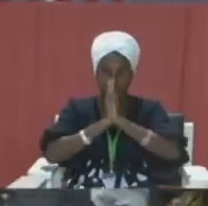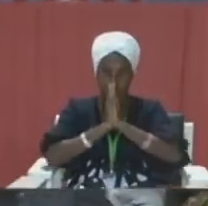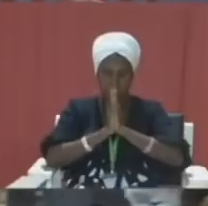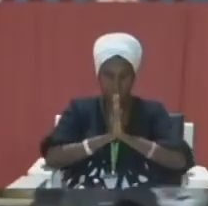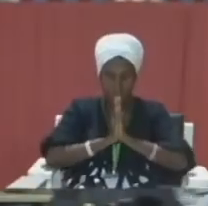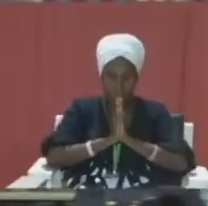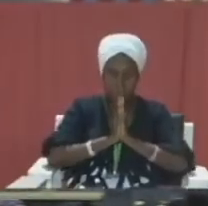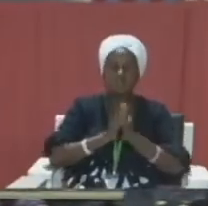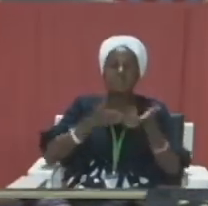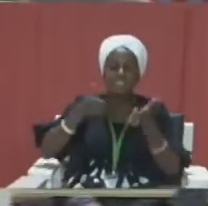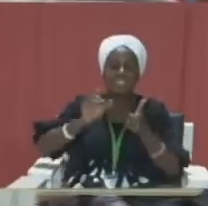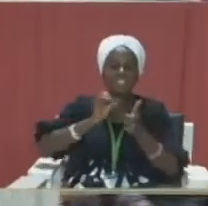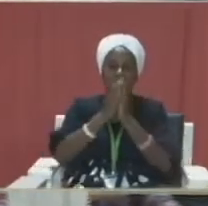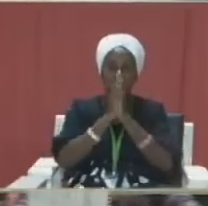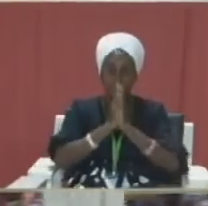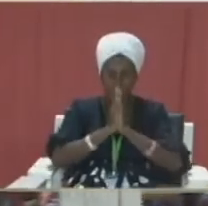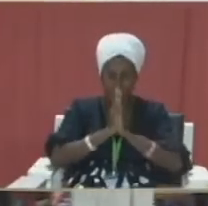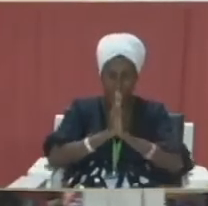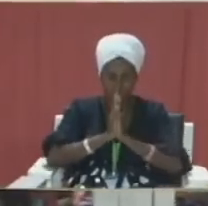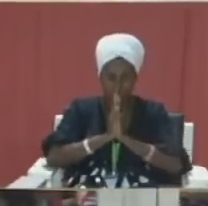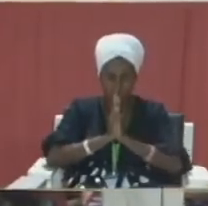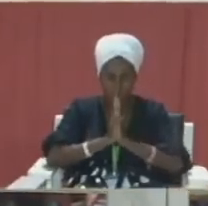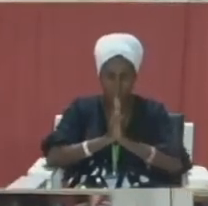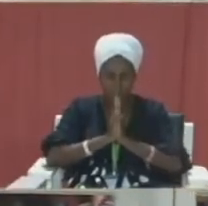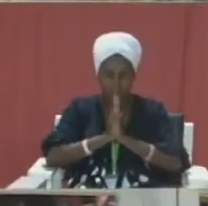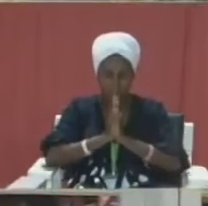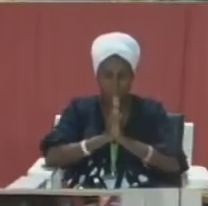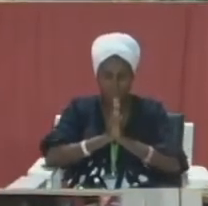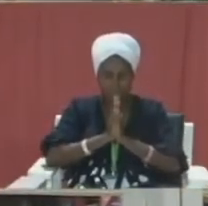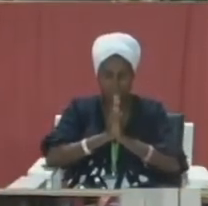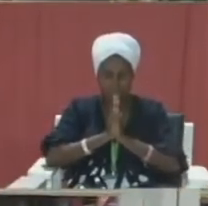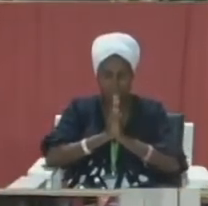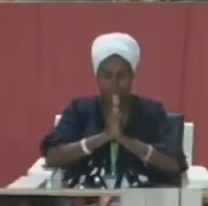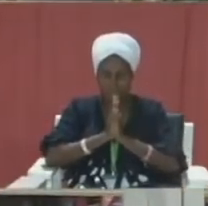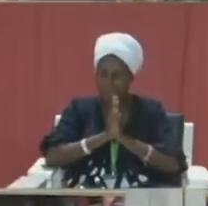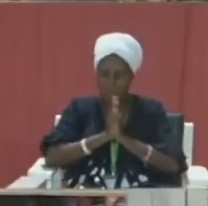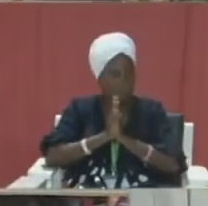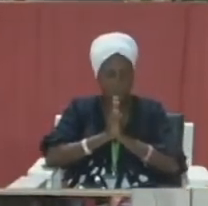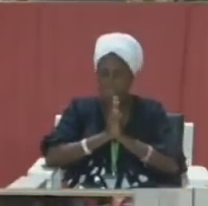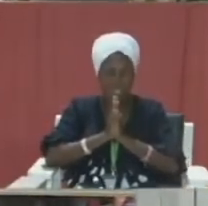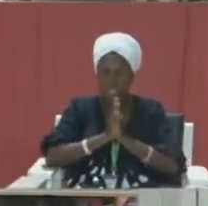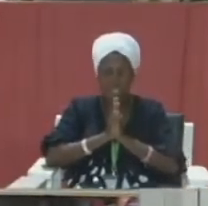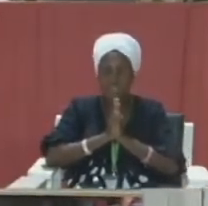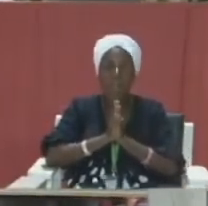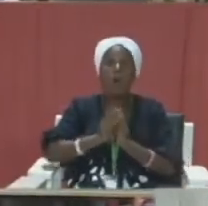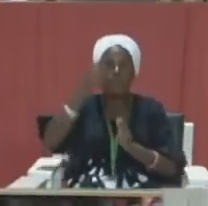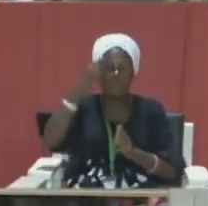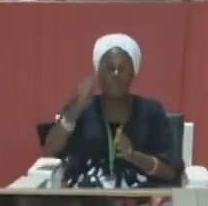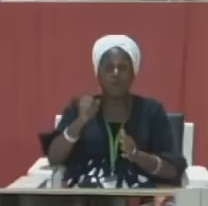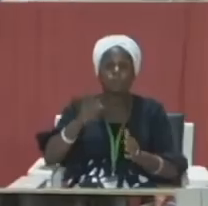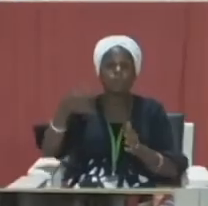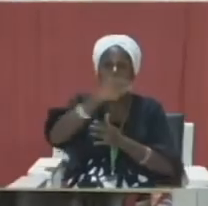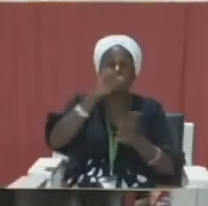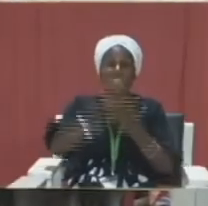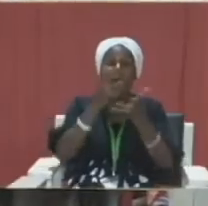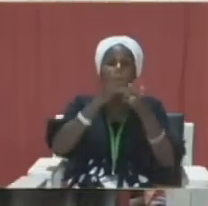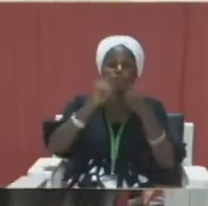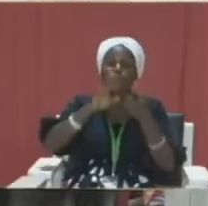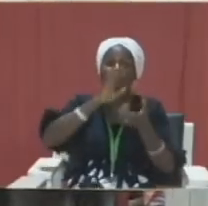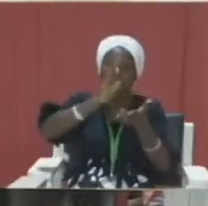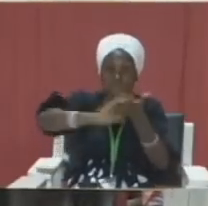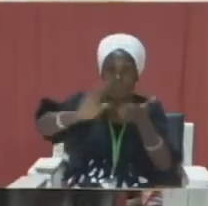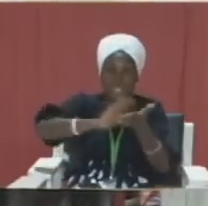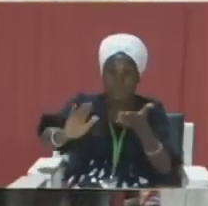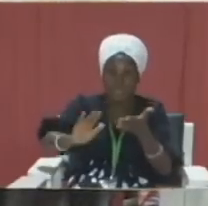Let us pray. For only those who want to be forgiven, they don't want to be caught